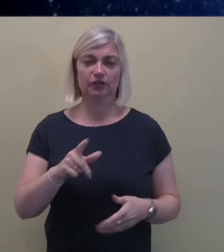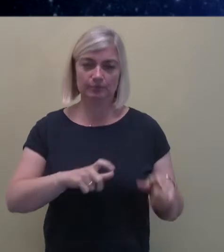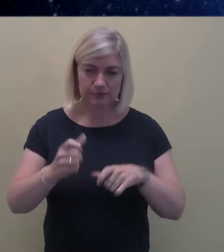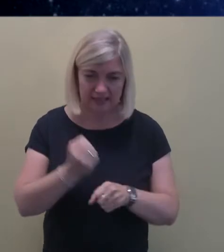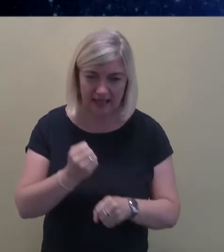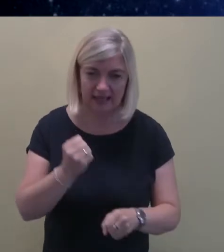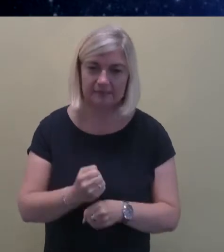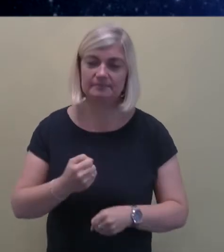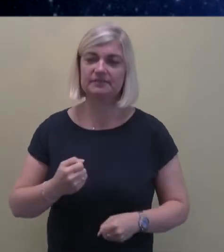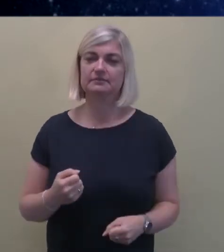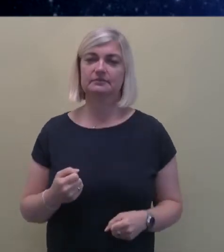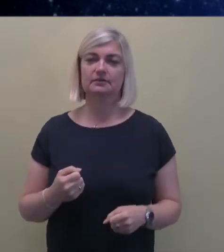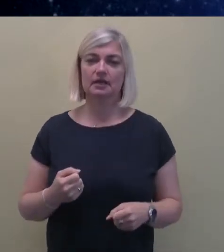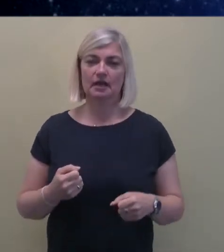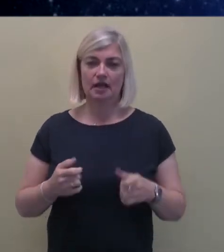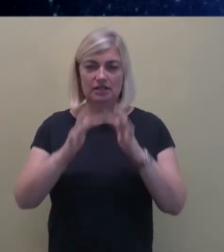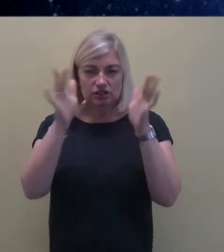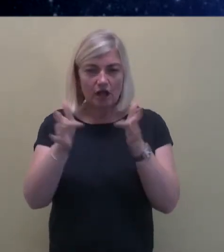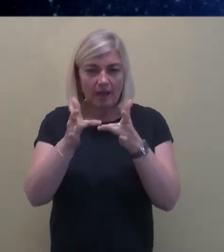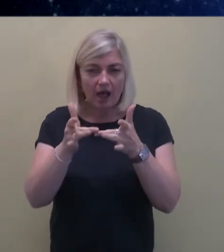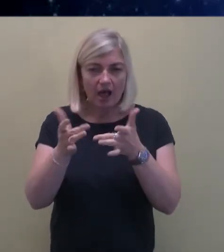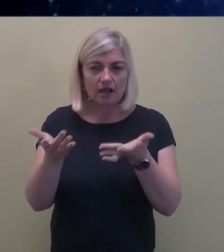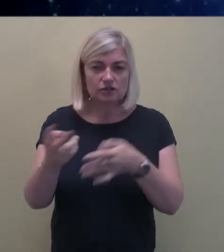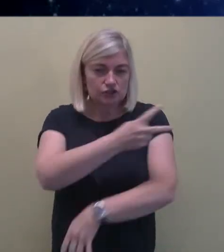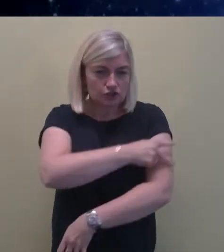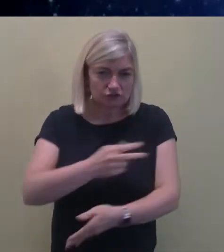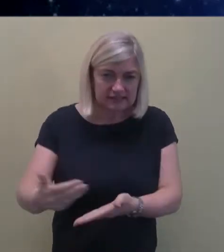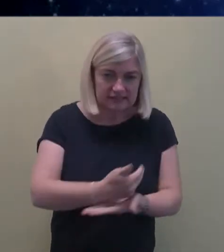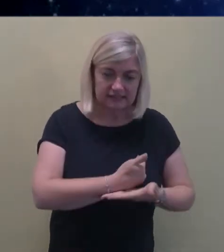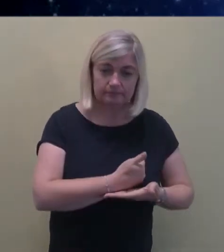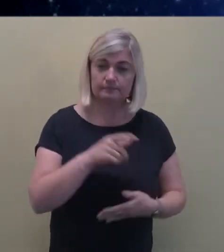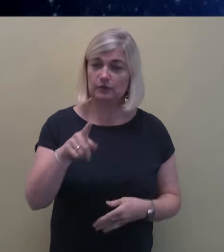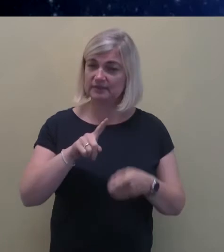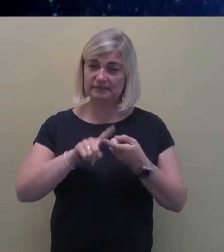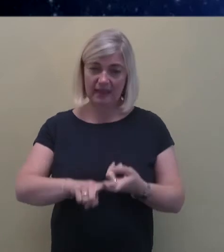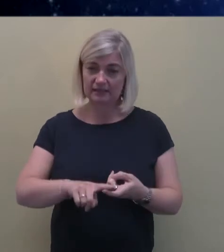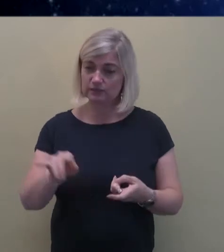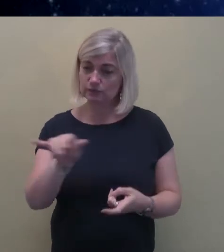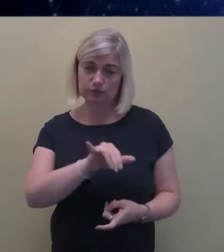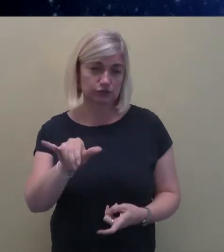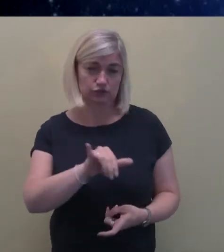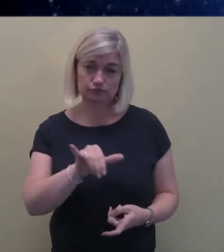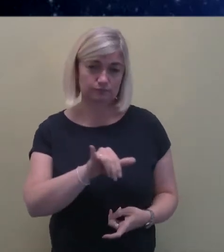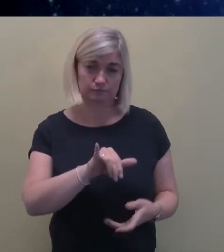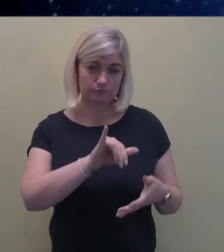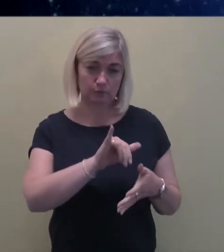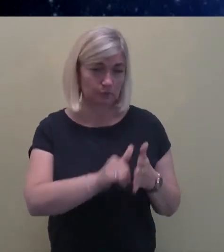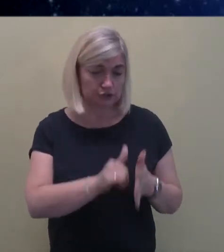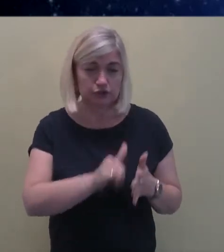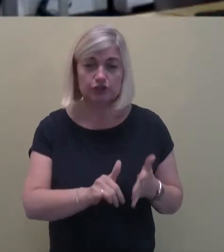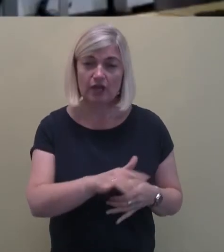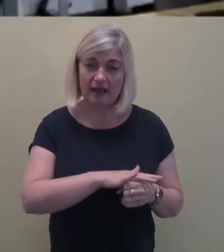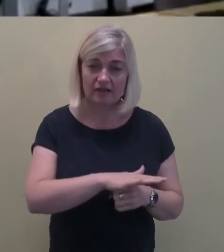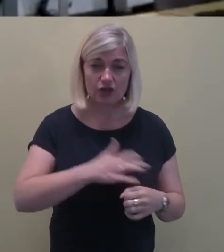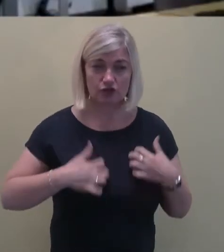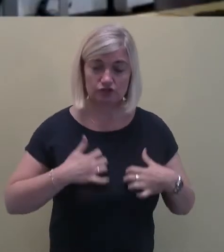of program of studies. So you just need to let us know what you're hoping to do and we'll give you the right advice and guidance with regards to different courses.